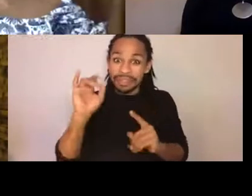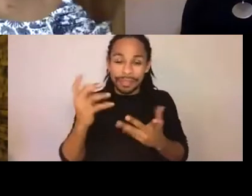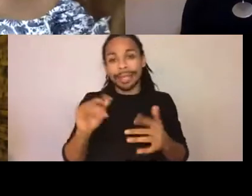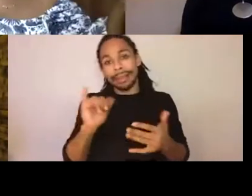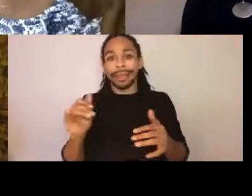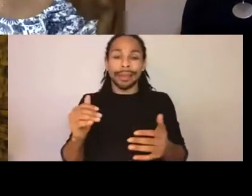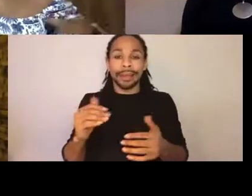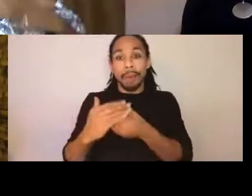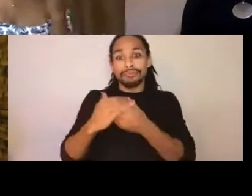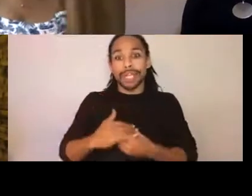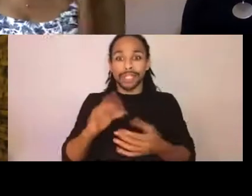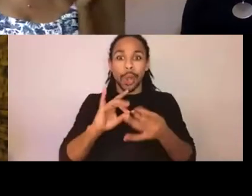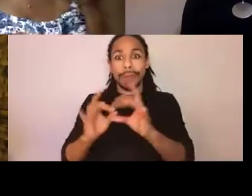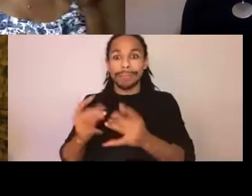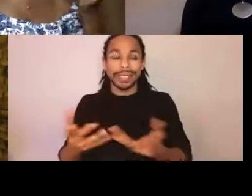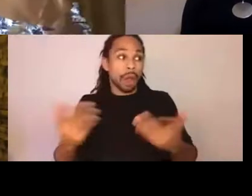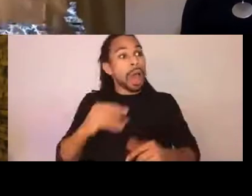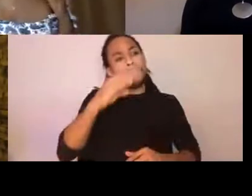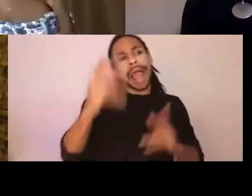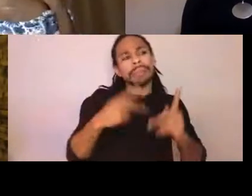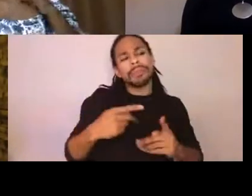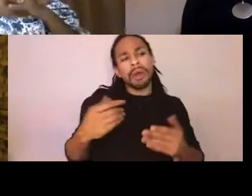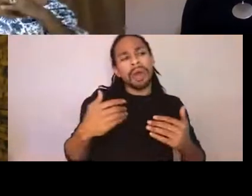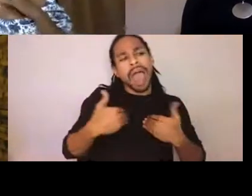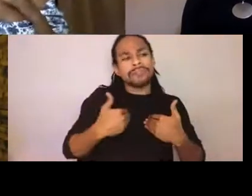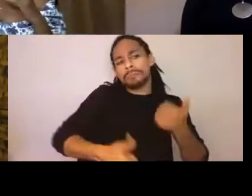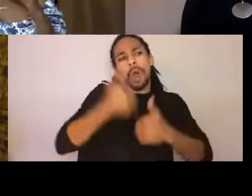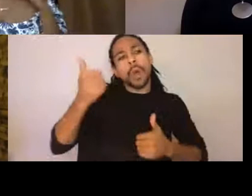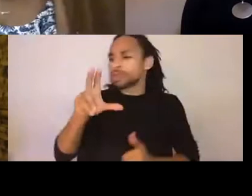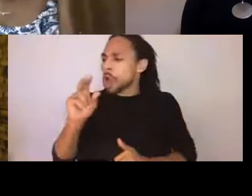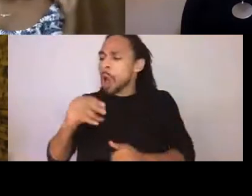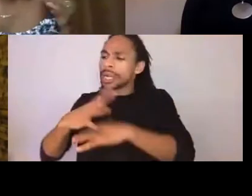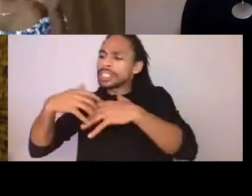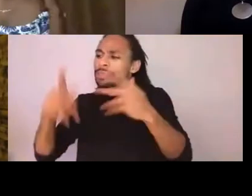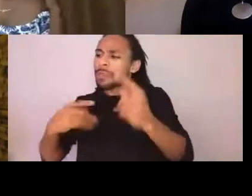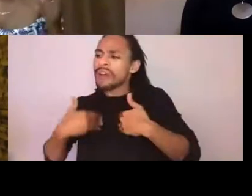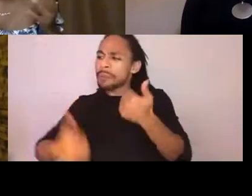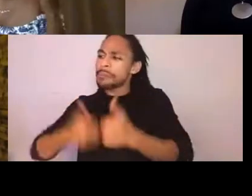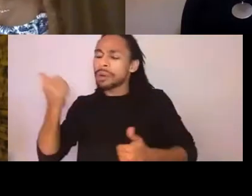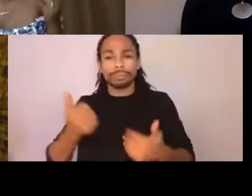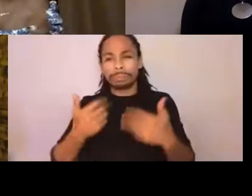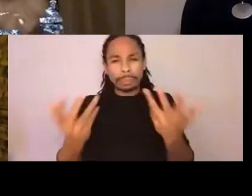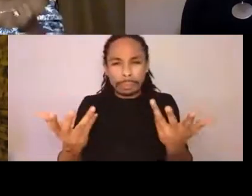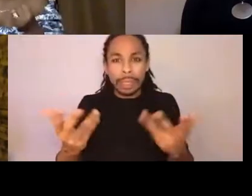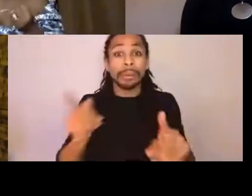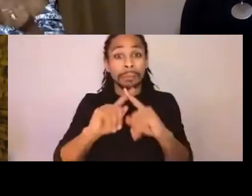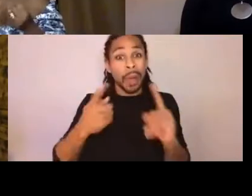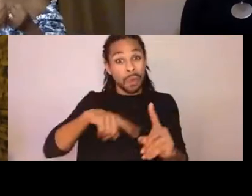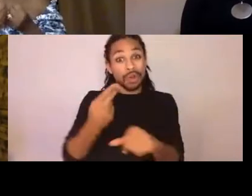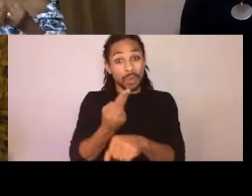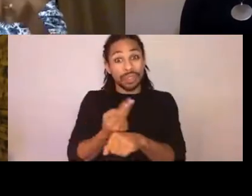like Black people get the gold medal. No, Indigenous people, you know, it's like there's so, but what we're doing is we're using the